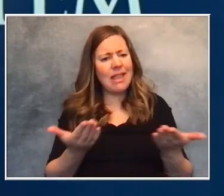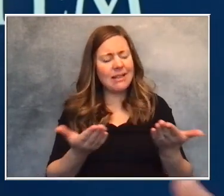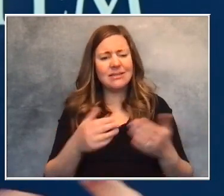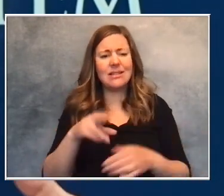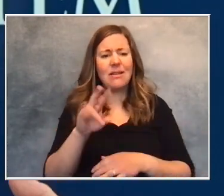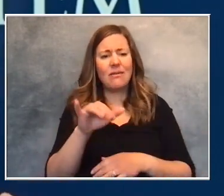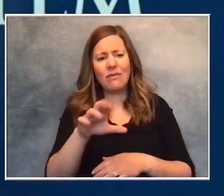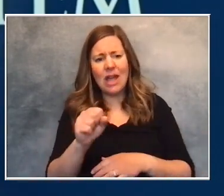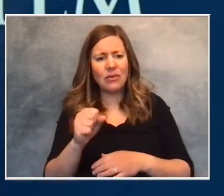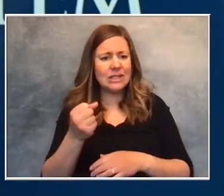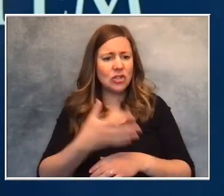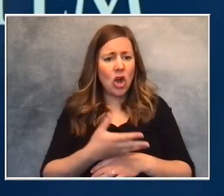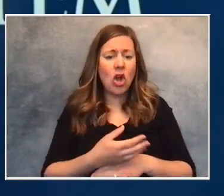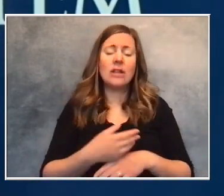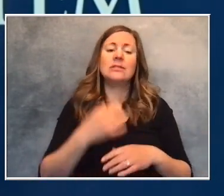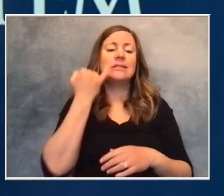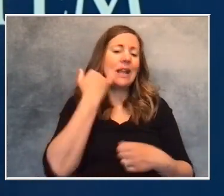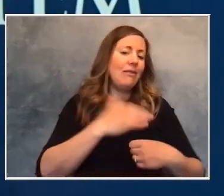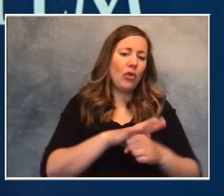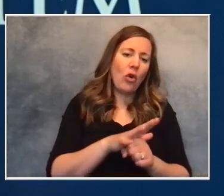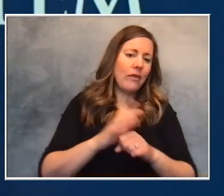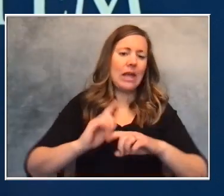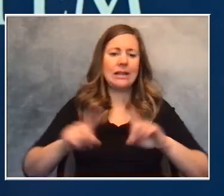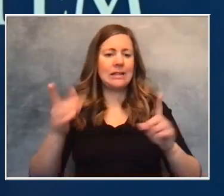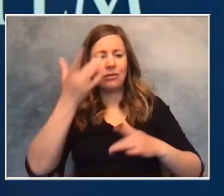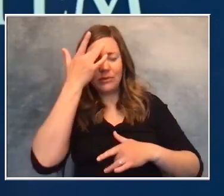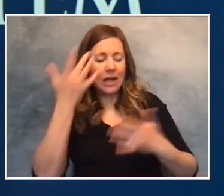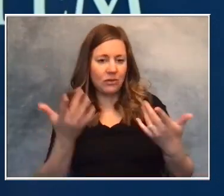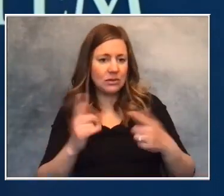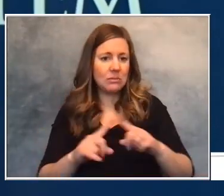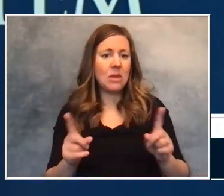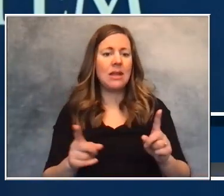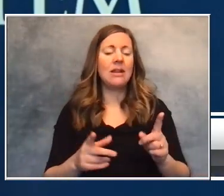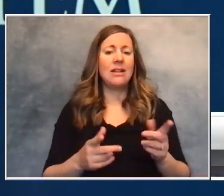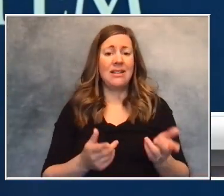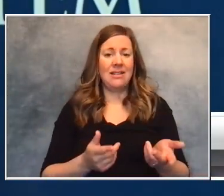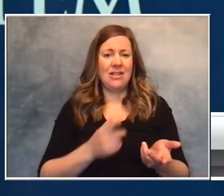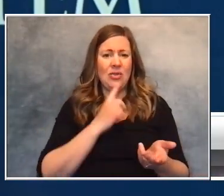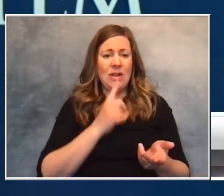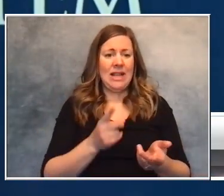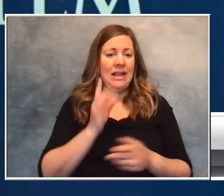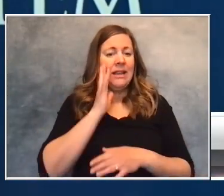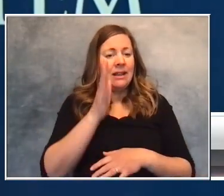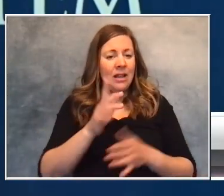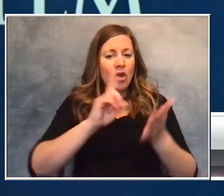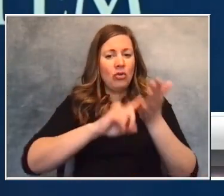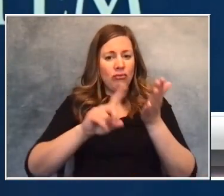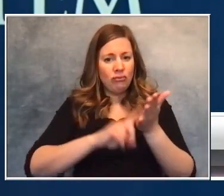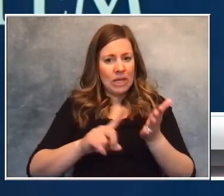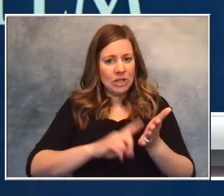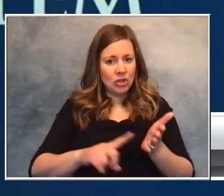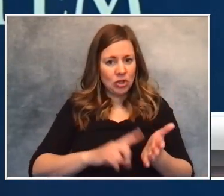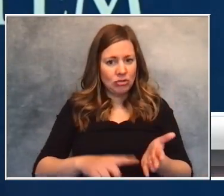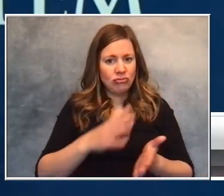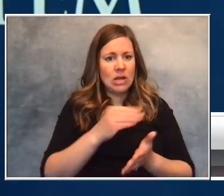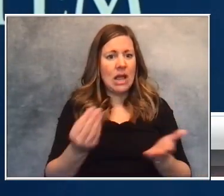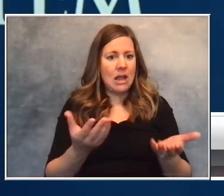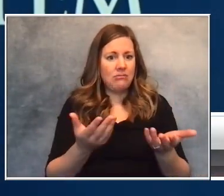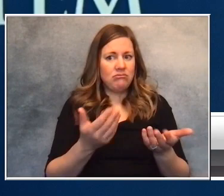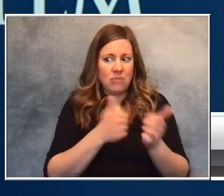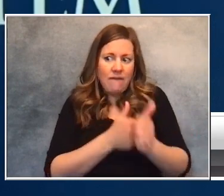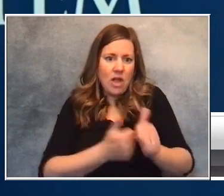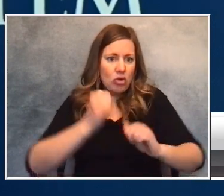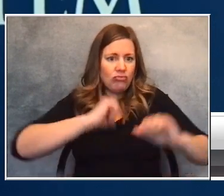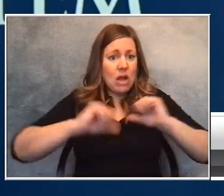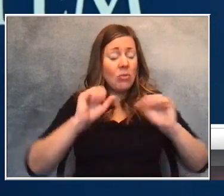it's SARS-CoV-2 or a different one, that we end up down the road as we do research and follow the science, we can